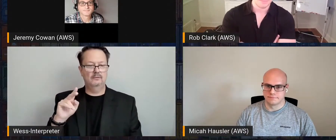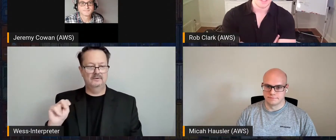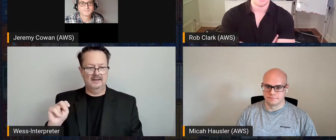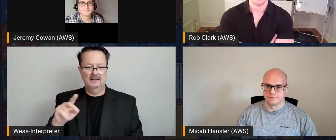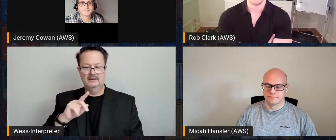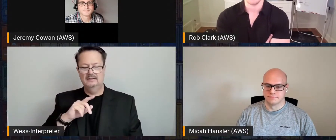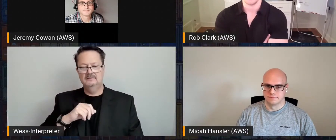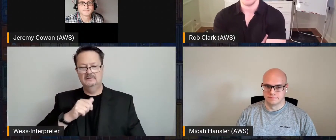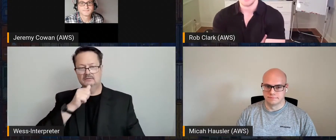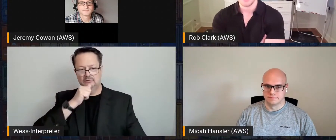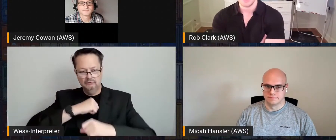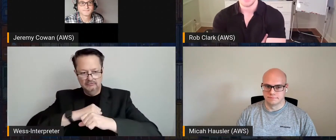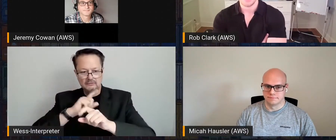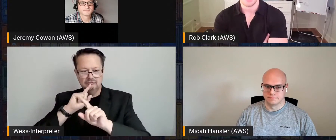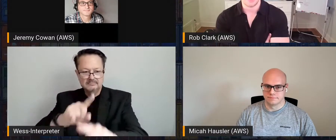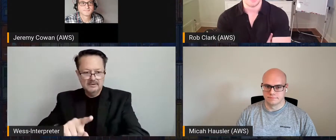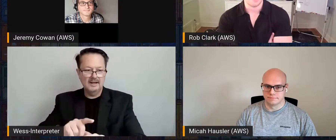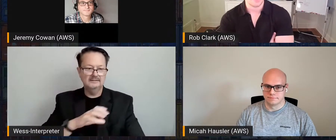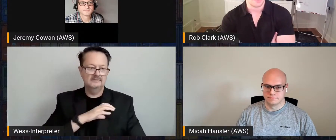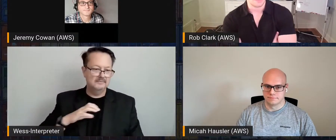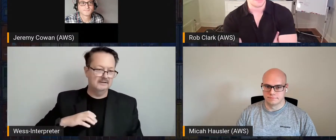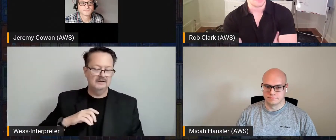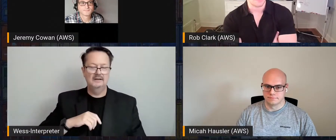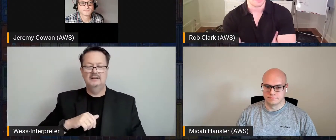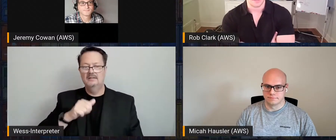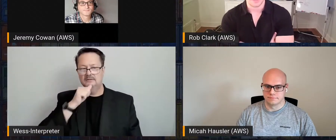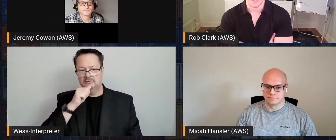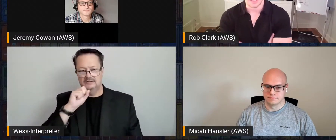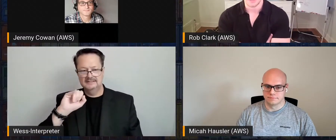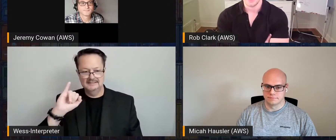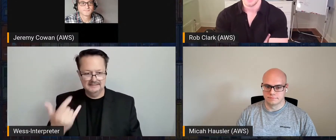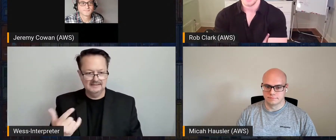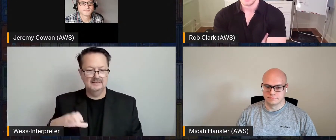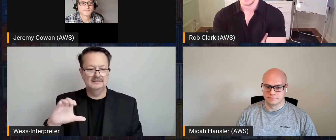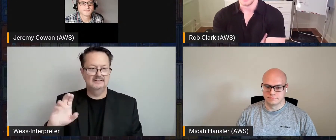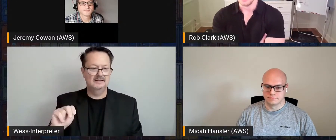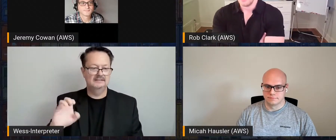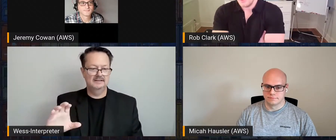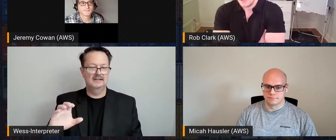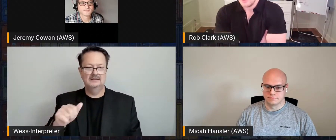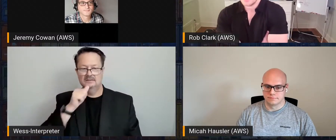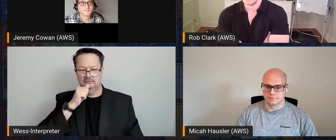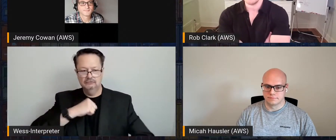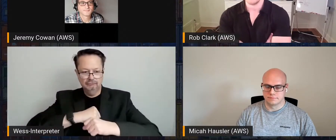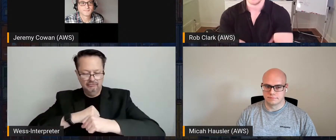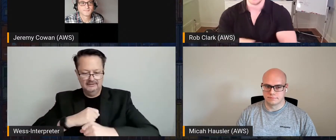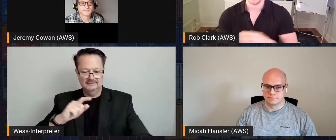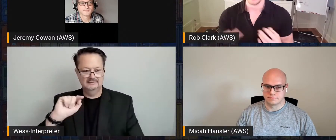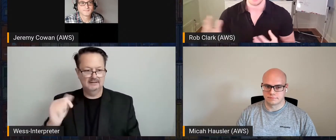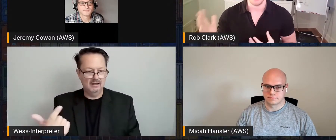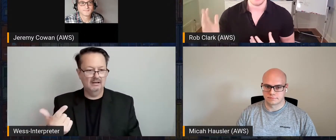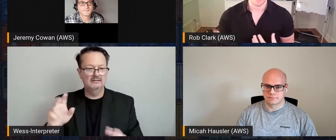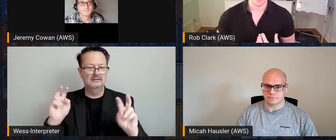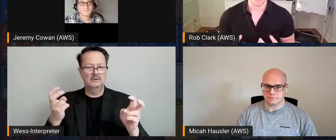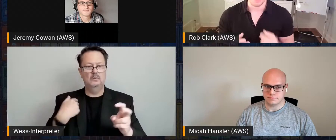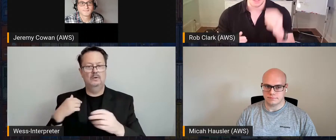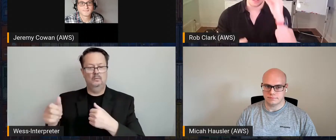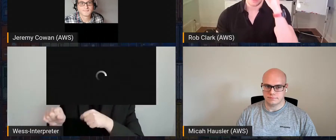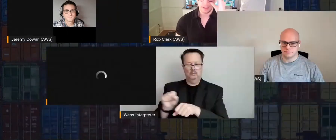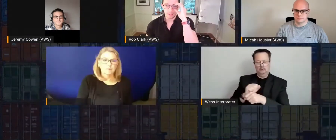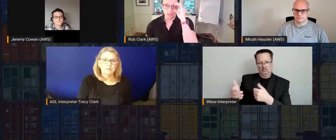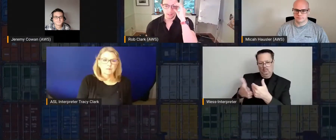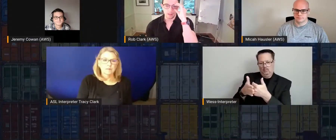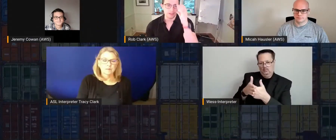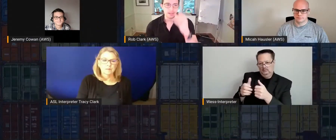Response Committee, the Security SIG, and the CNCF Security Tag. We work closely with the Security Response